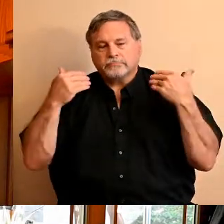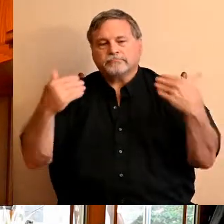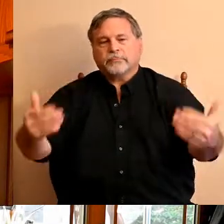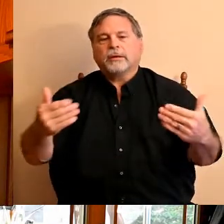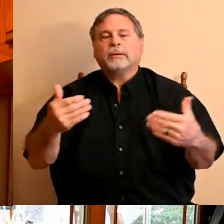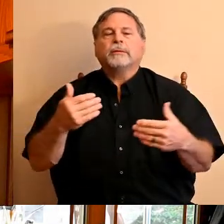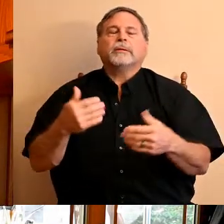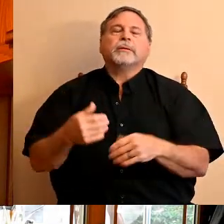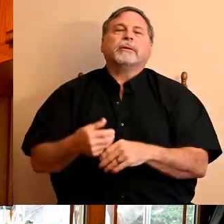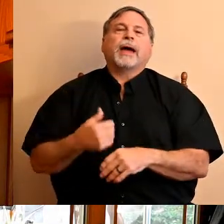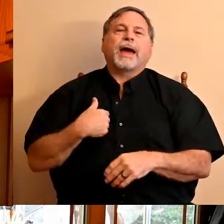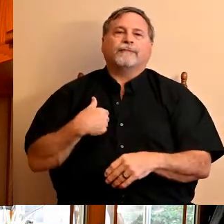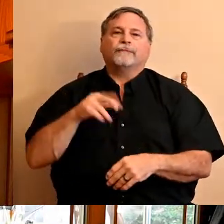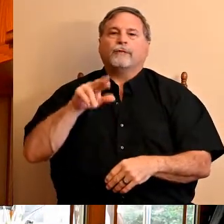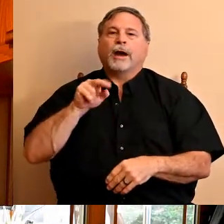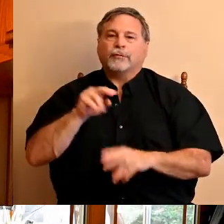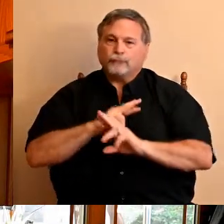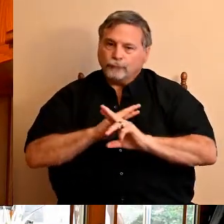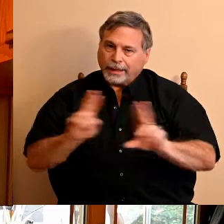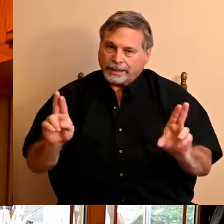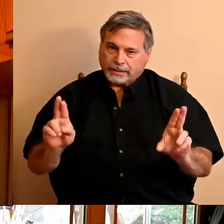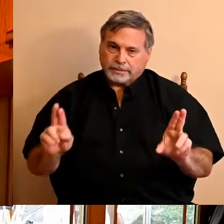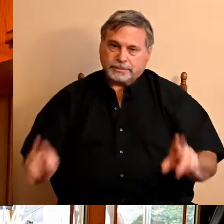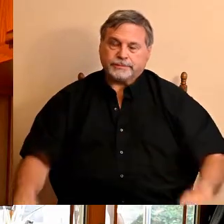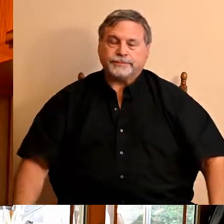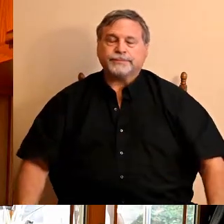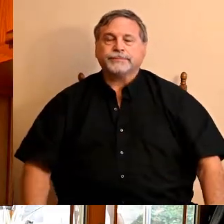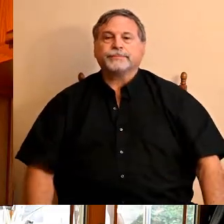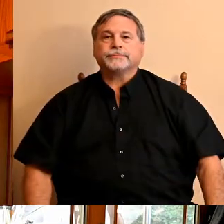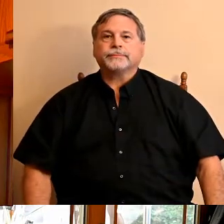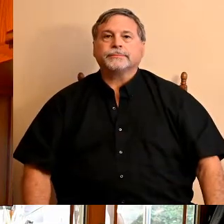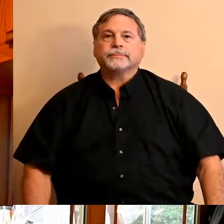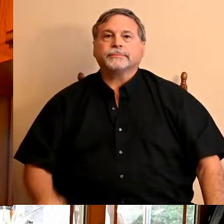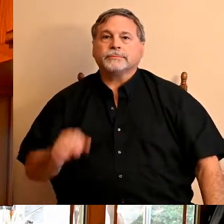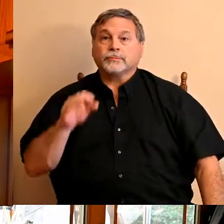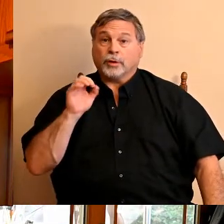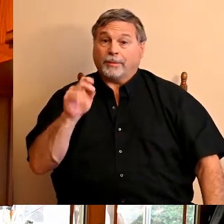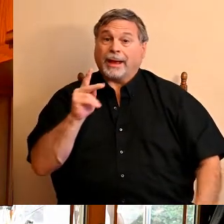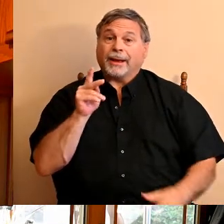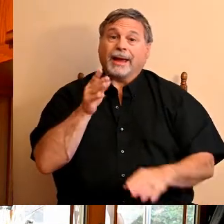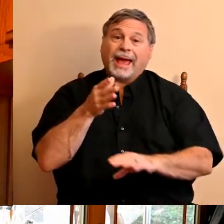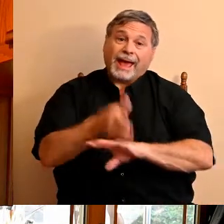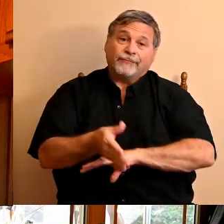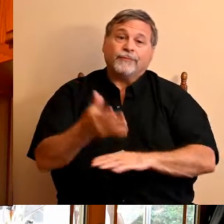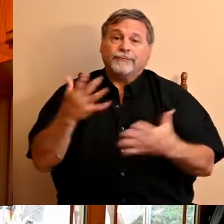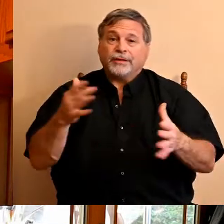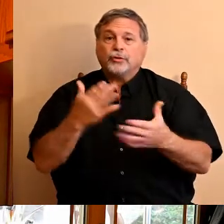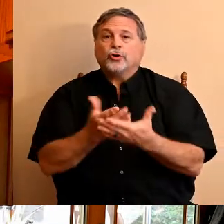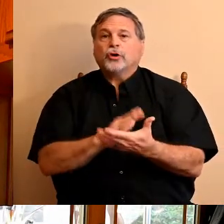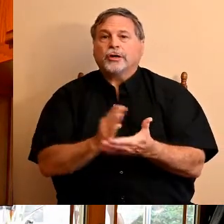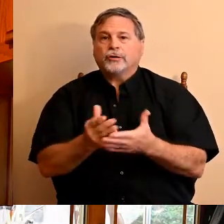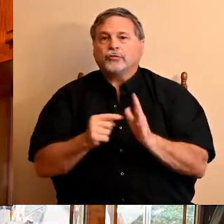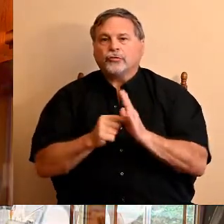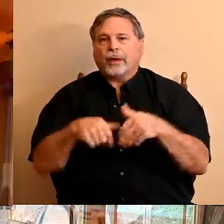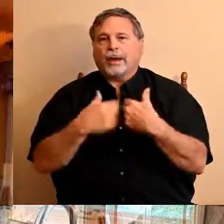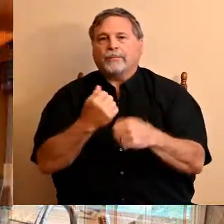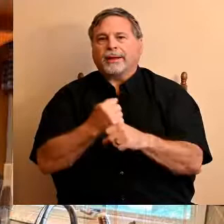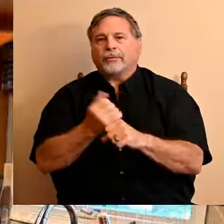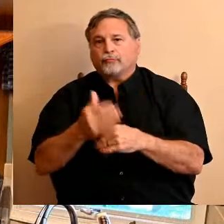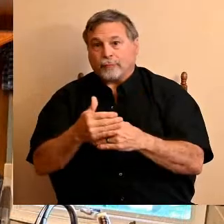have the rice ready to use. So we'll get back to you after the rice is finished cooking, and we'll show you how to finish the rest.